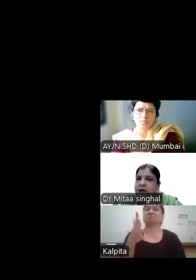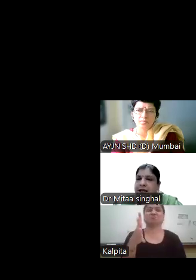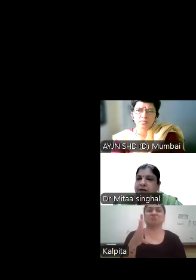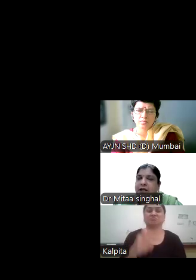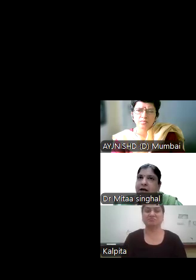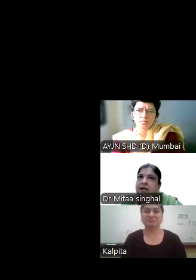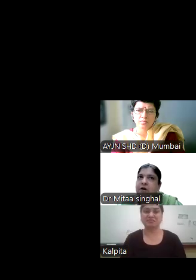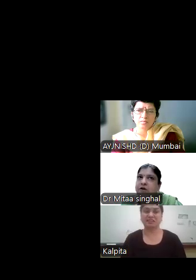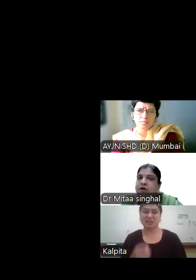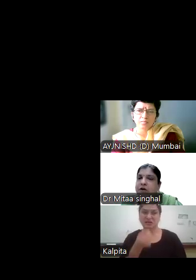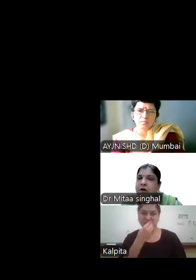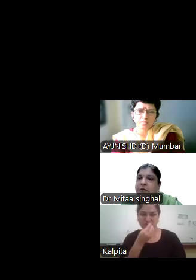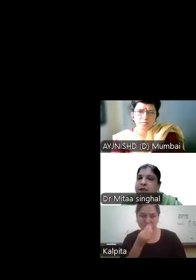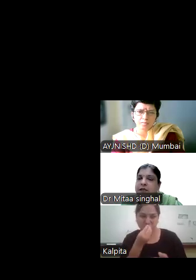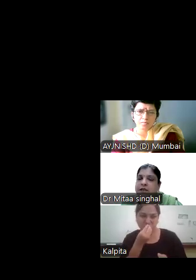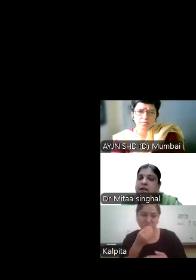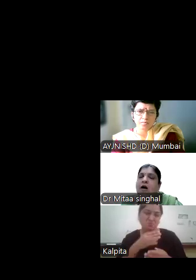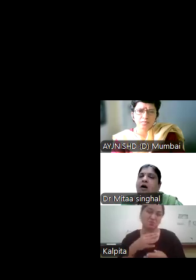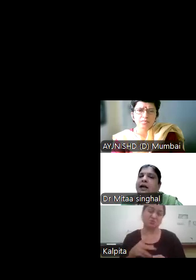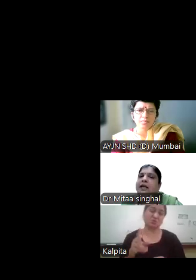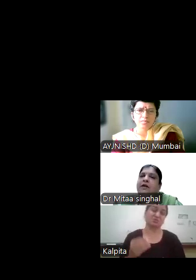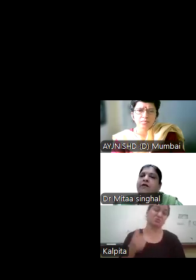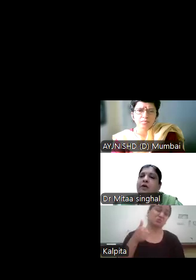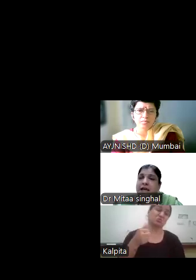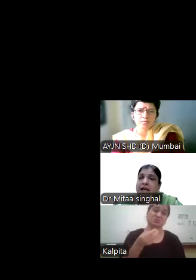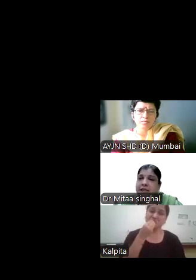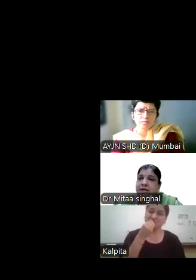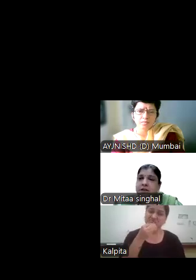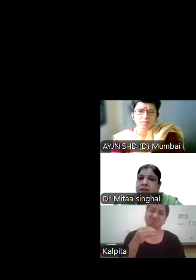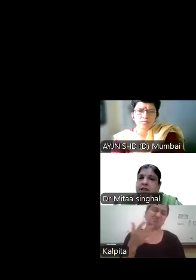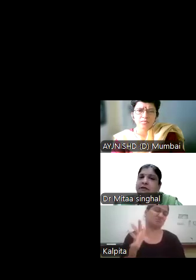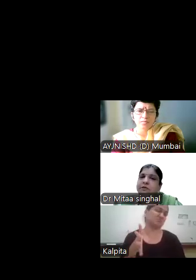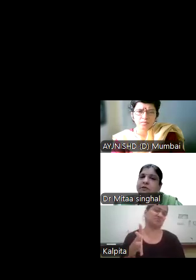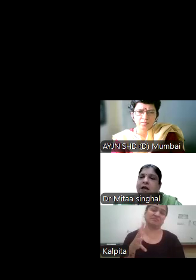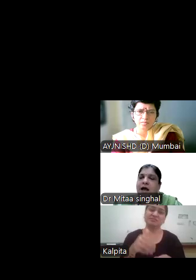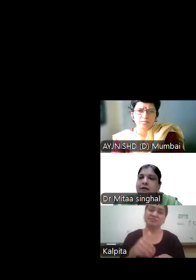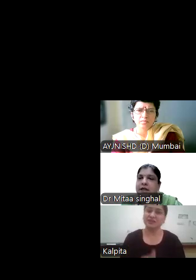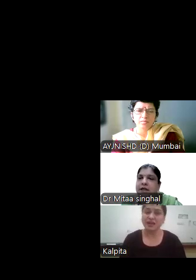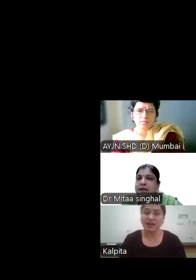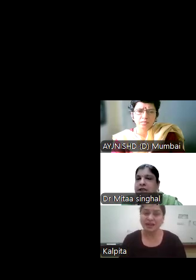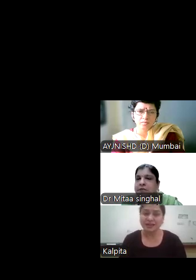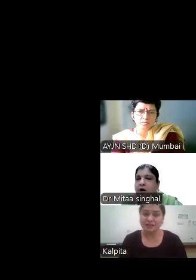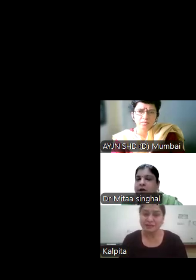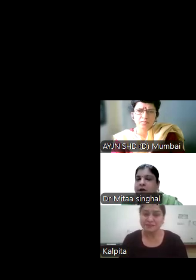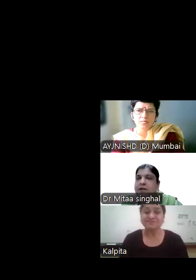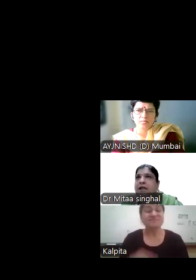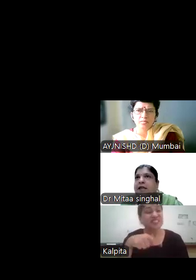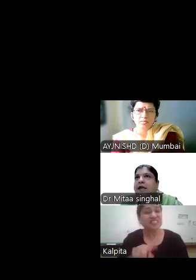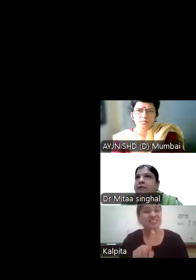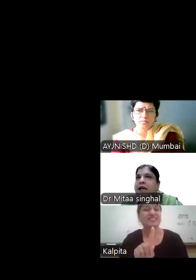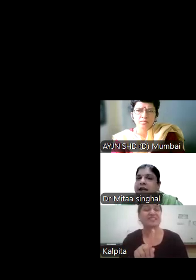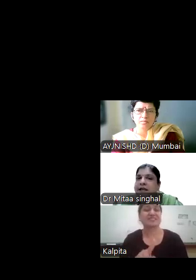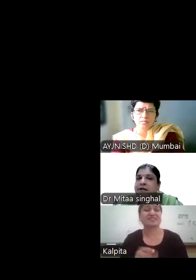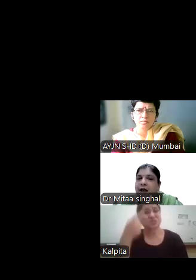the mother, like we have in the low socioeconomic status, or any kind of folic acid deficiency, which maybe have created these problems. Then there